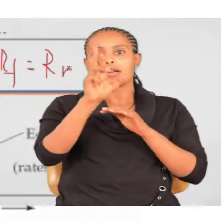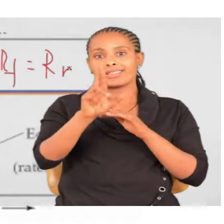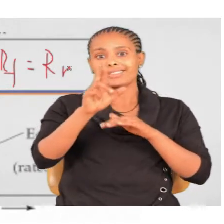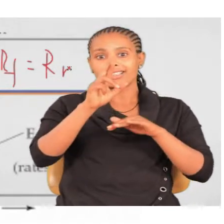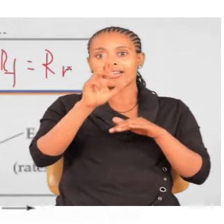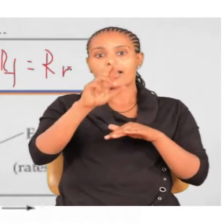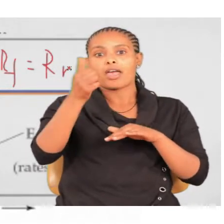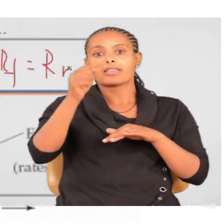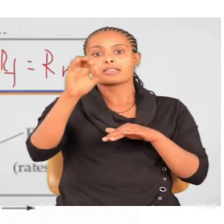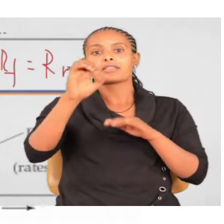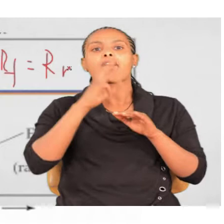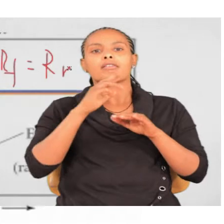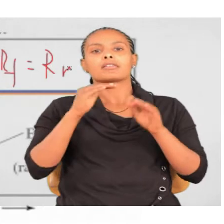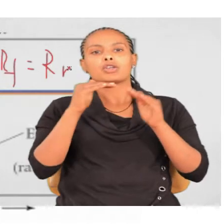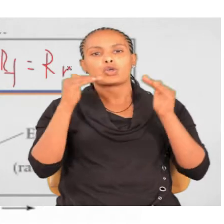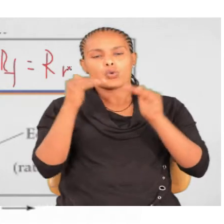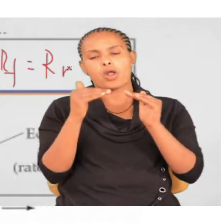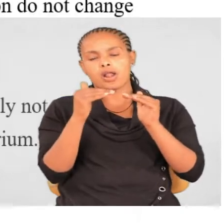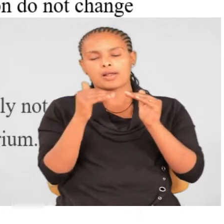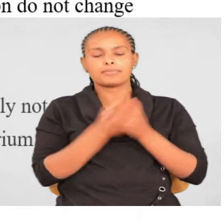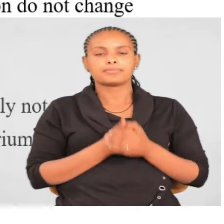equal.